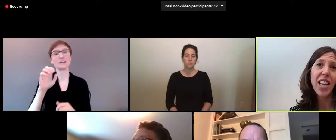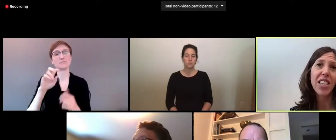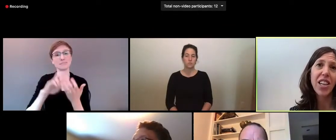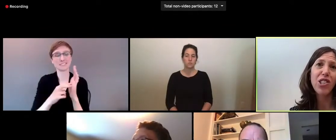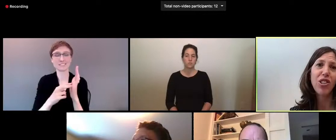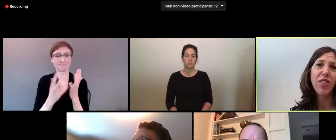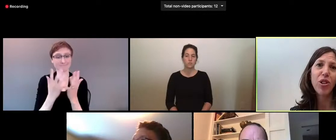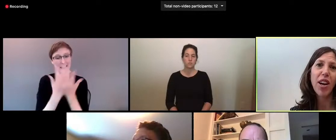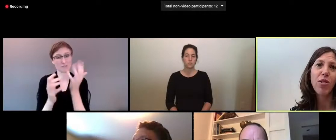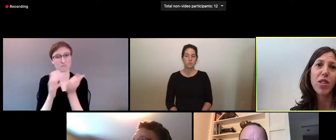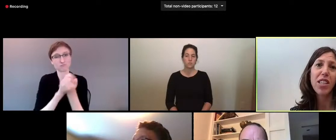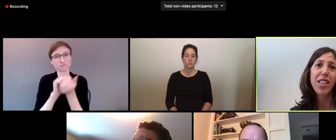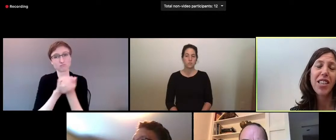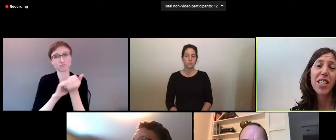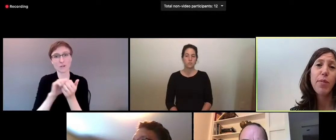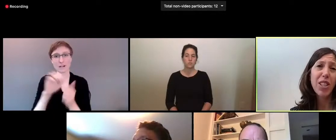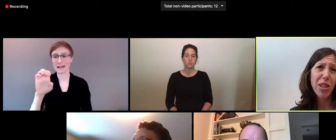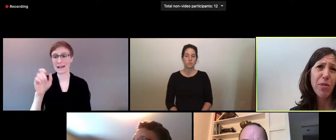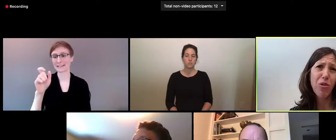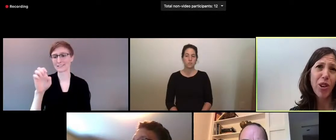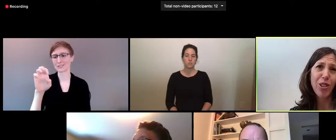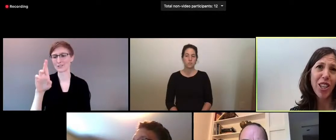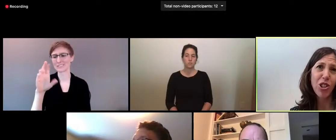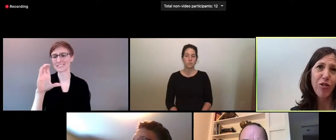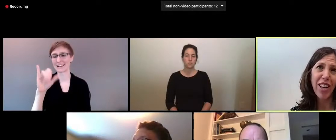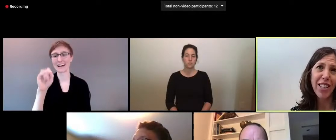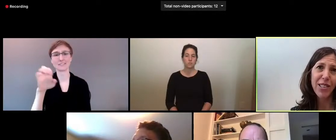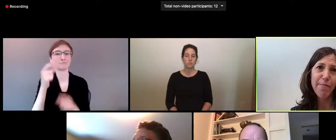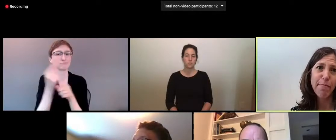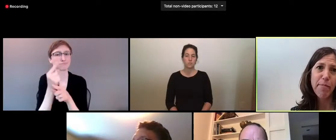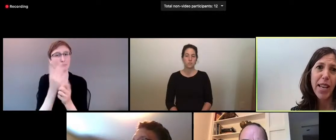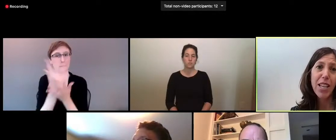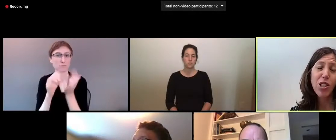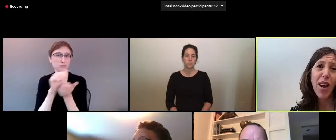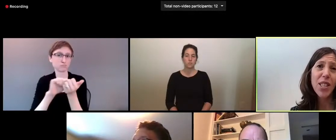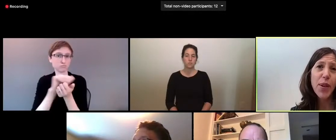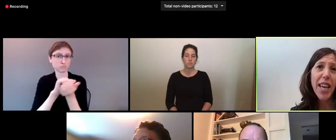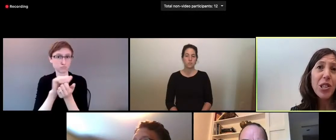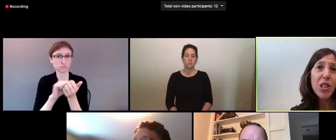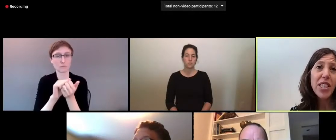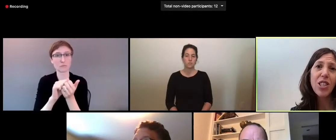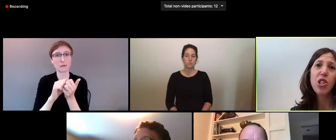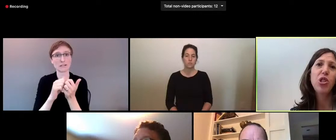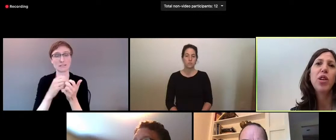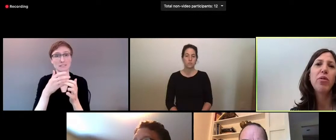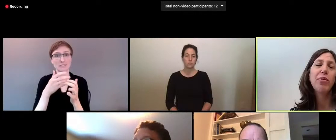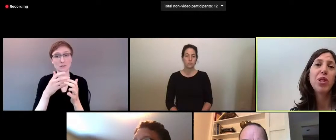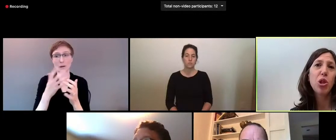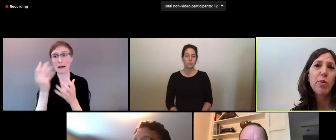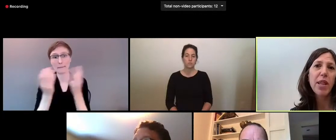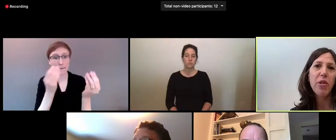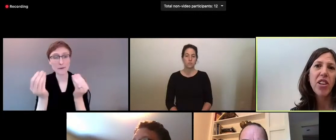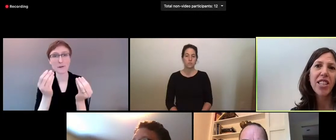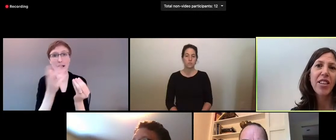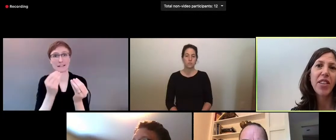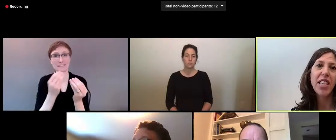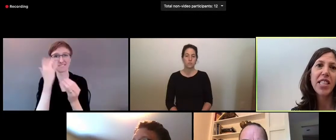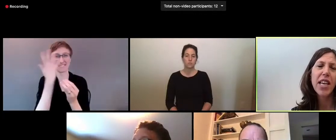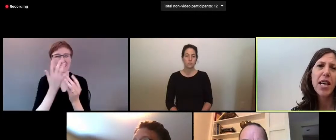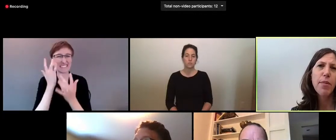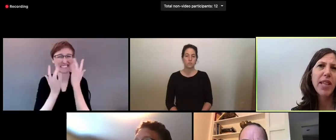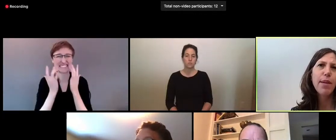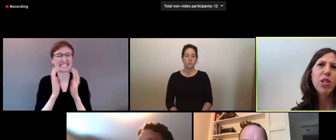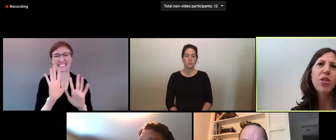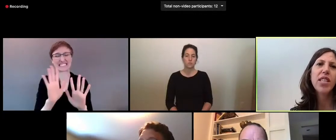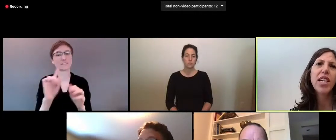using hand sanitizer if you're out, especially before you touch your face. So as we enter stage two and we resume some of our